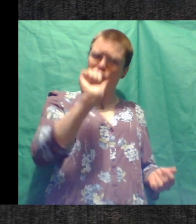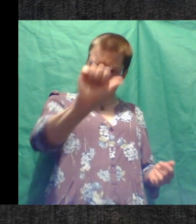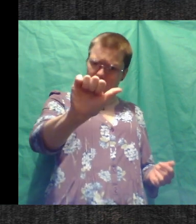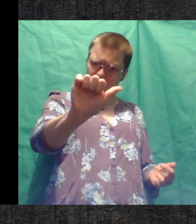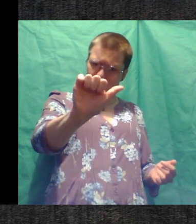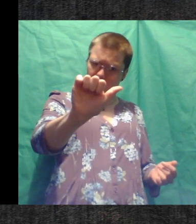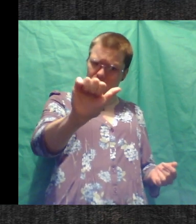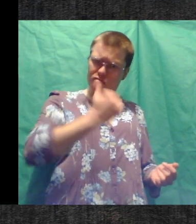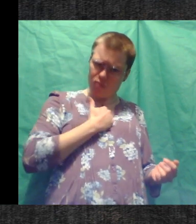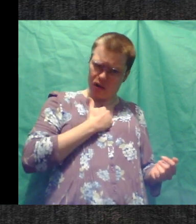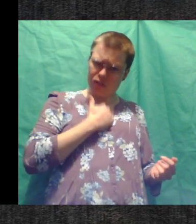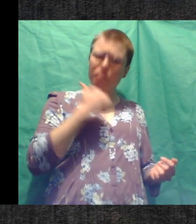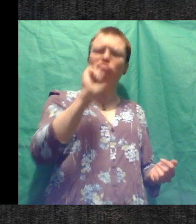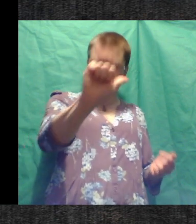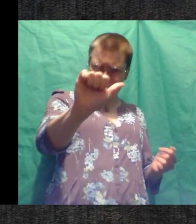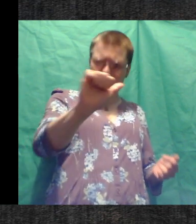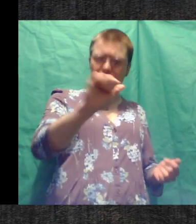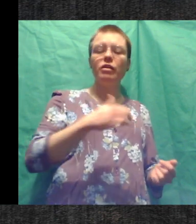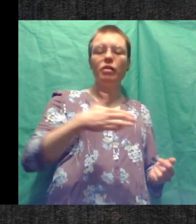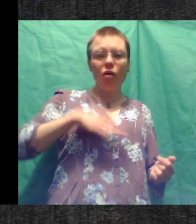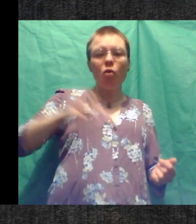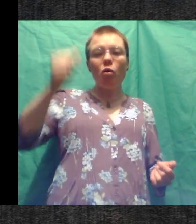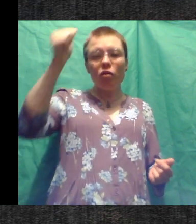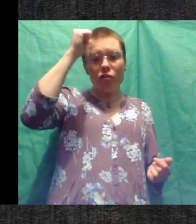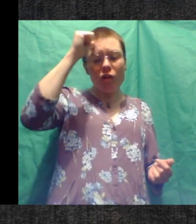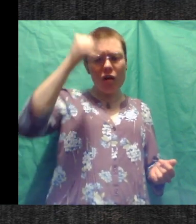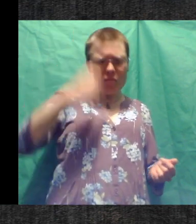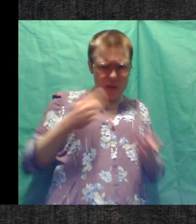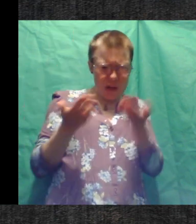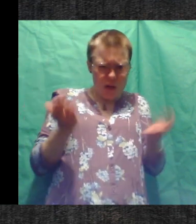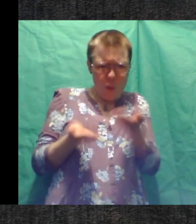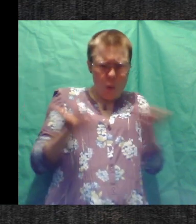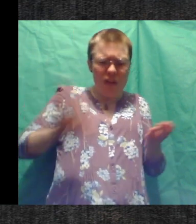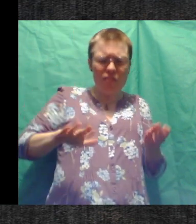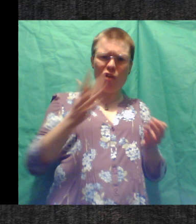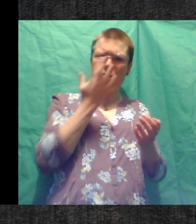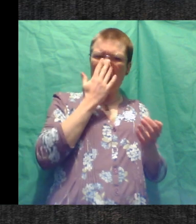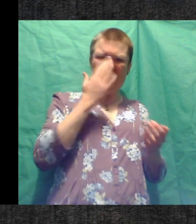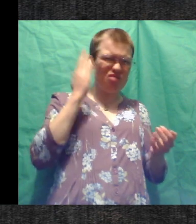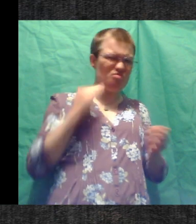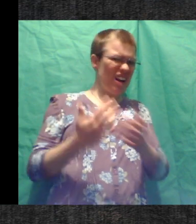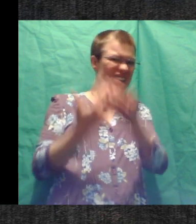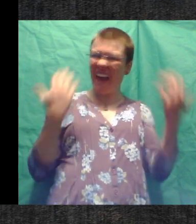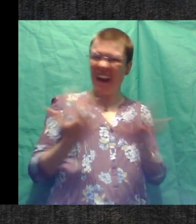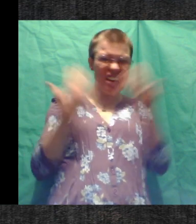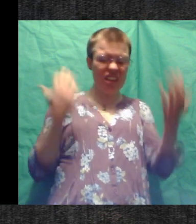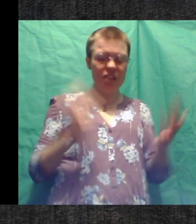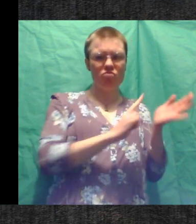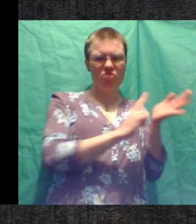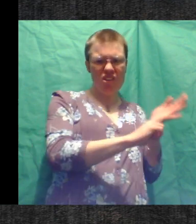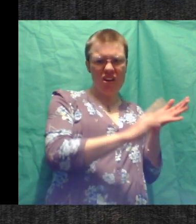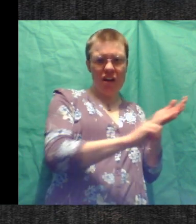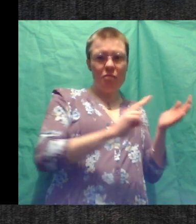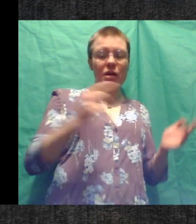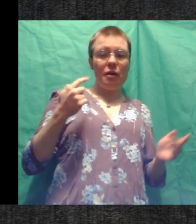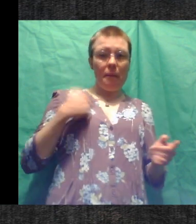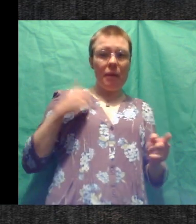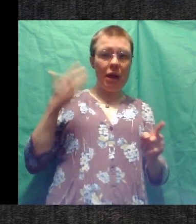yourself, right? That's right. I want to know where I came from, my age, my race,